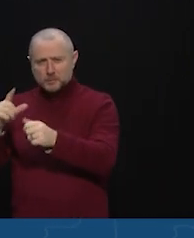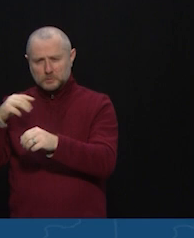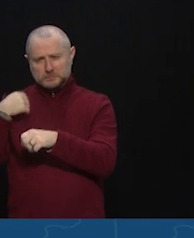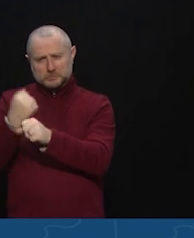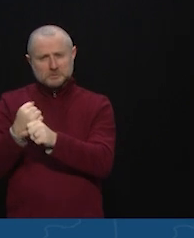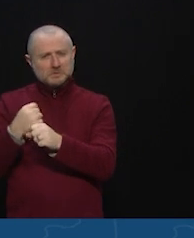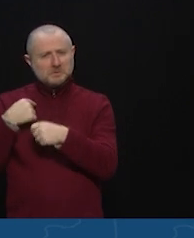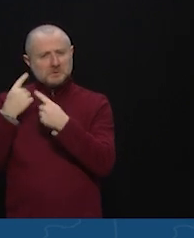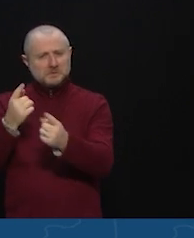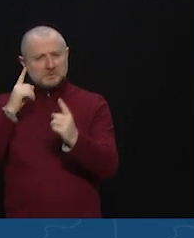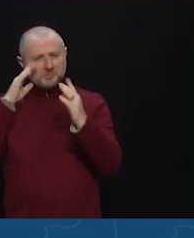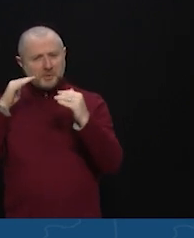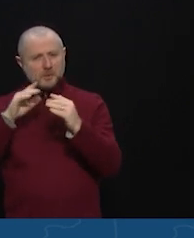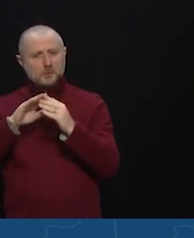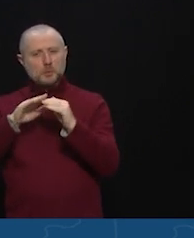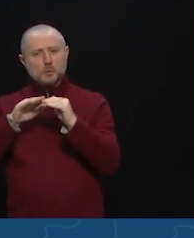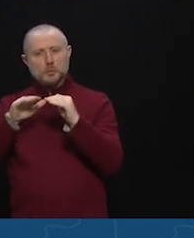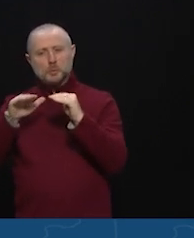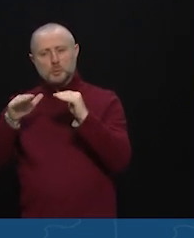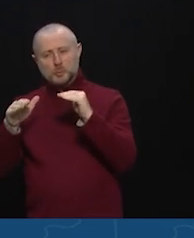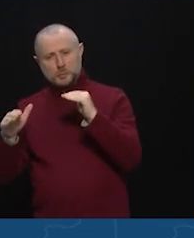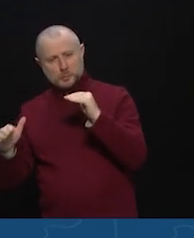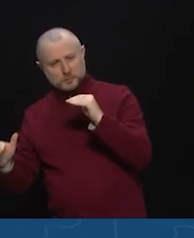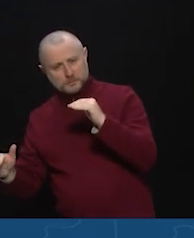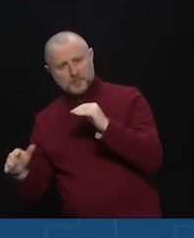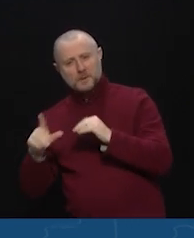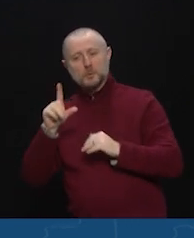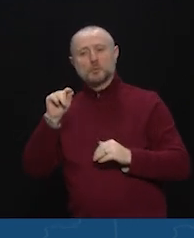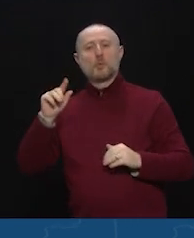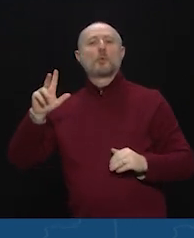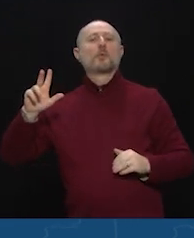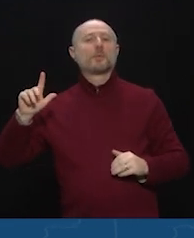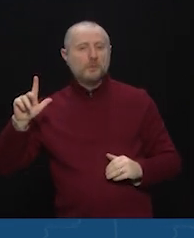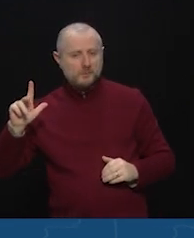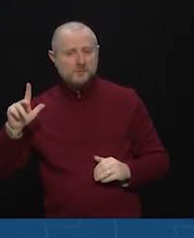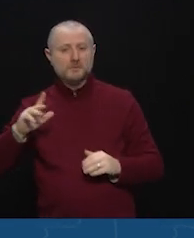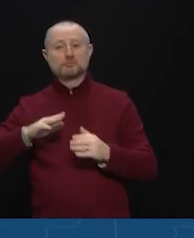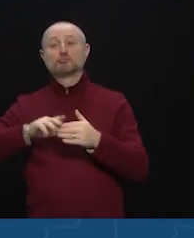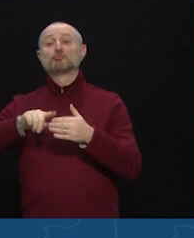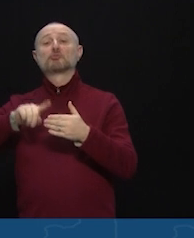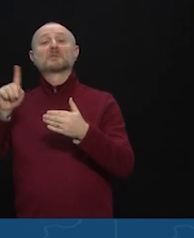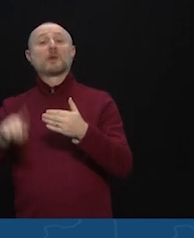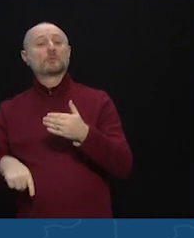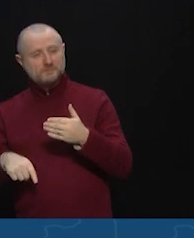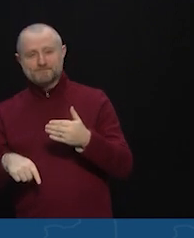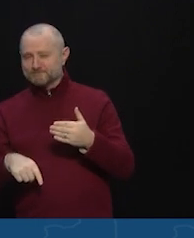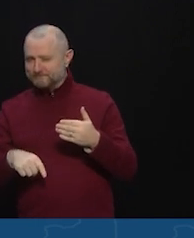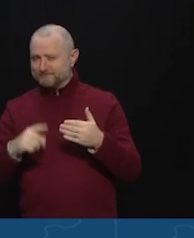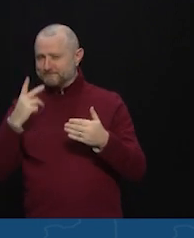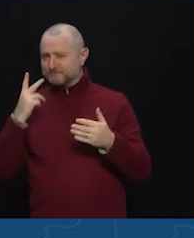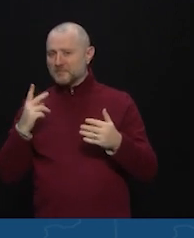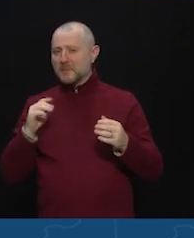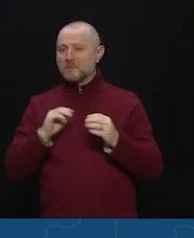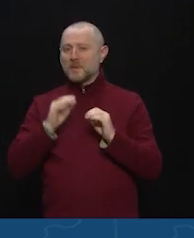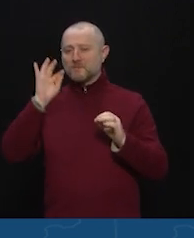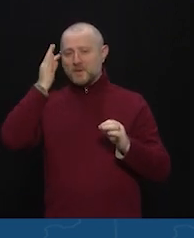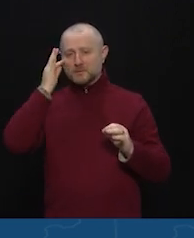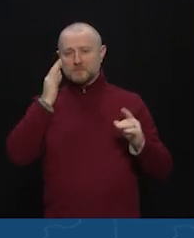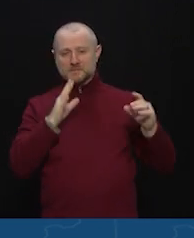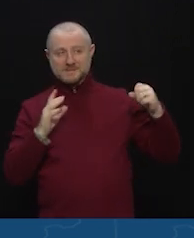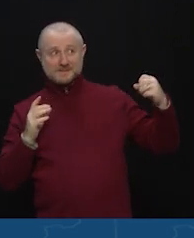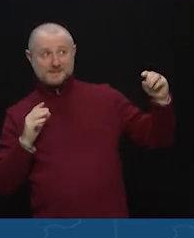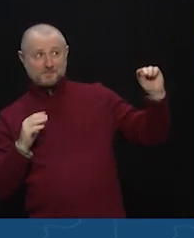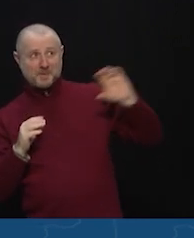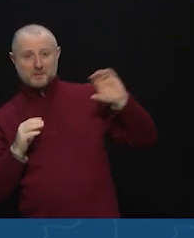we get into 23, and that is largely the result of the end of the spending, the stimulus spending, the recovery